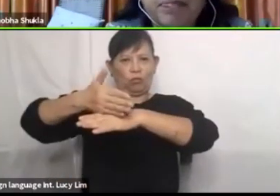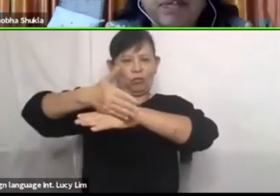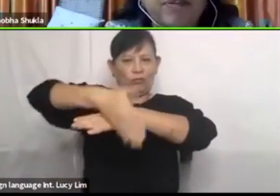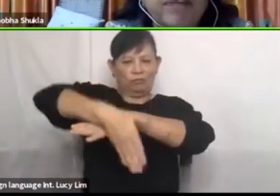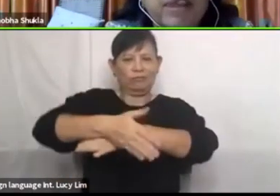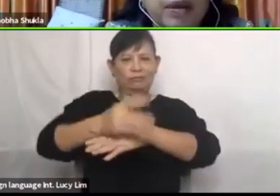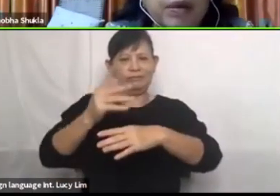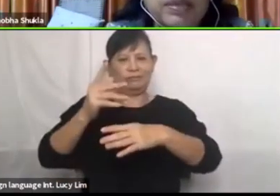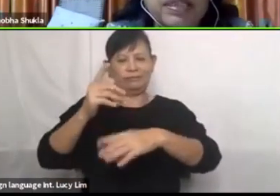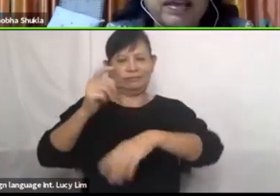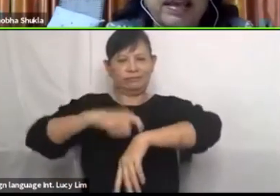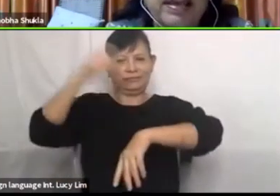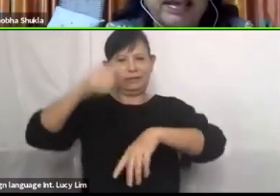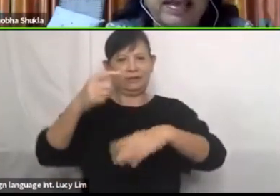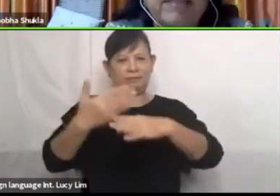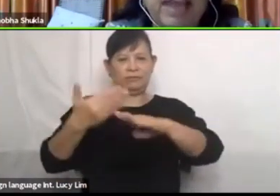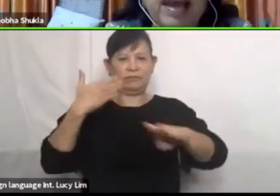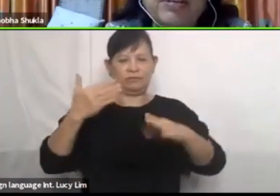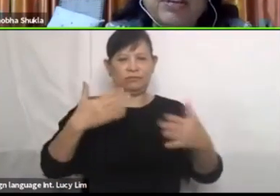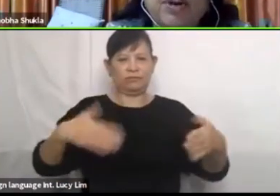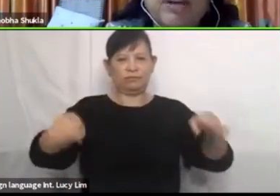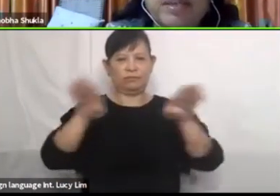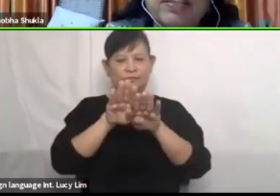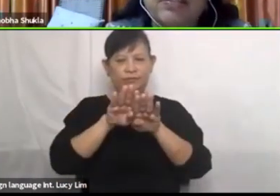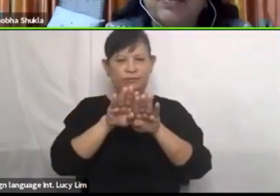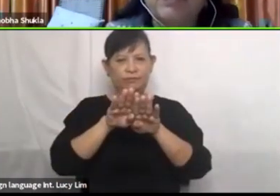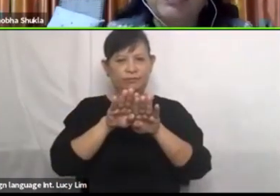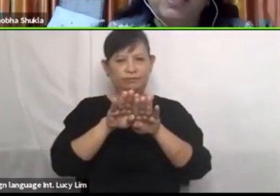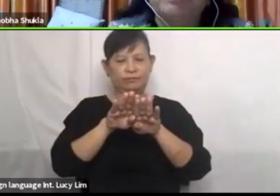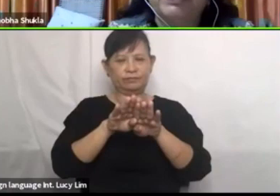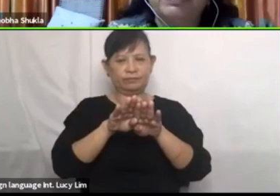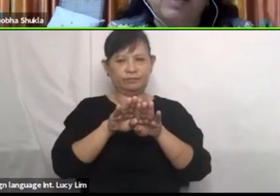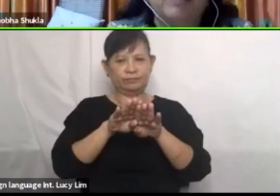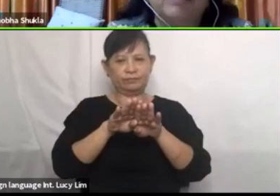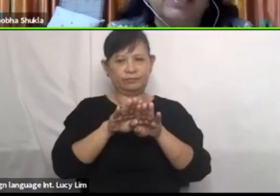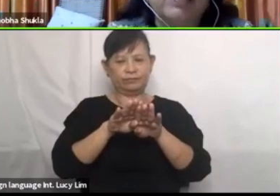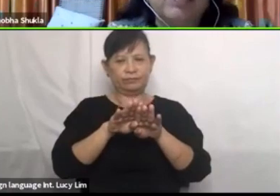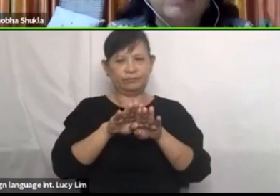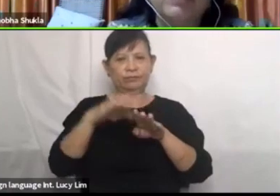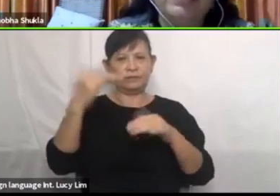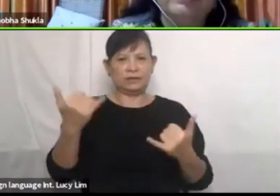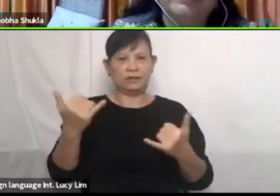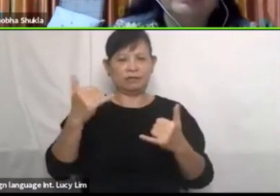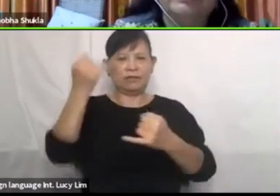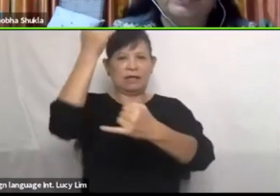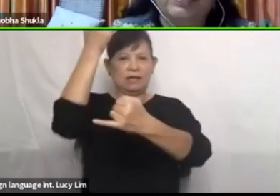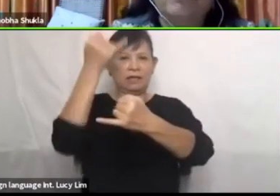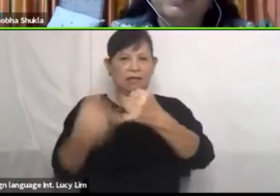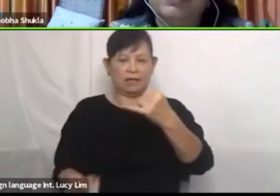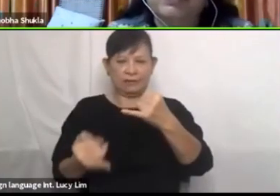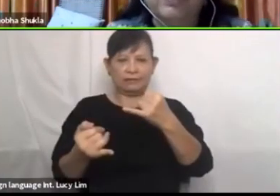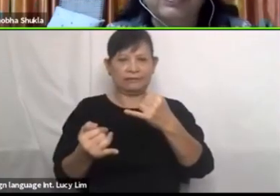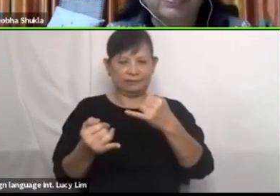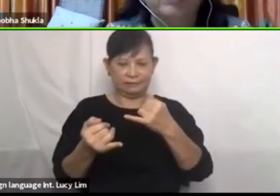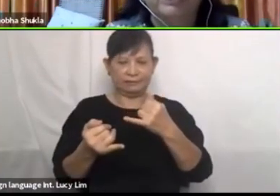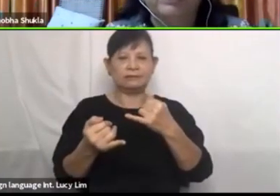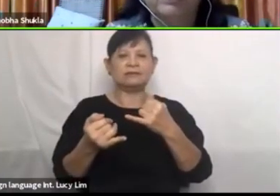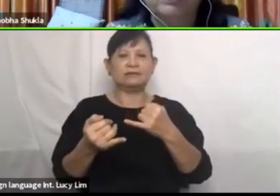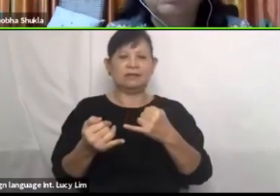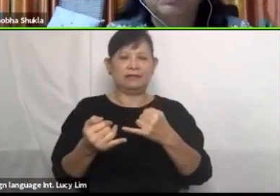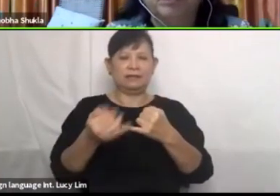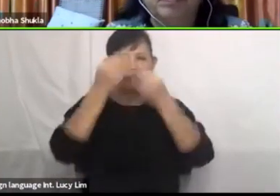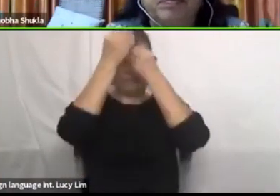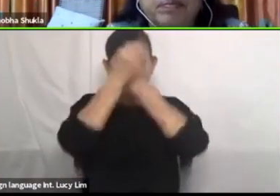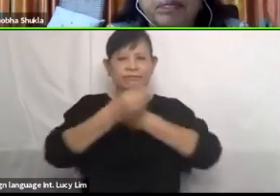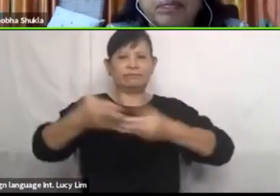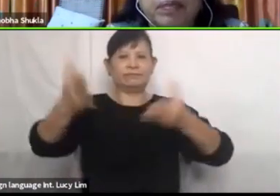But before we close, can we have a short message from our chairperson, Abia, for the International Day of Persons with Disabilities?